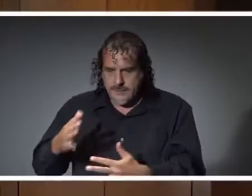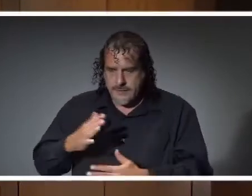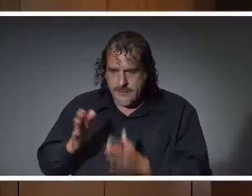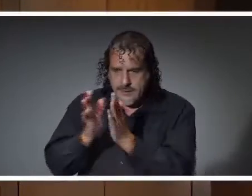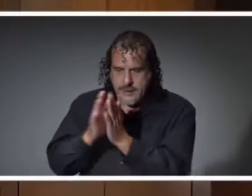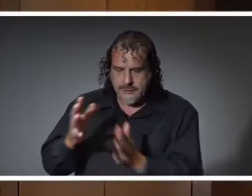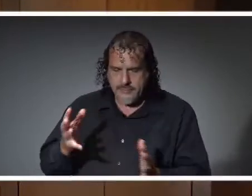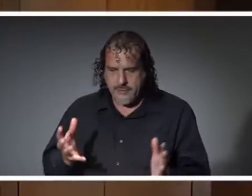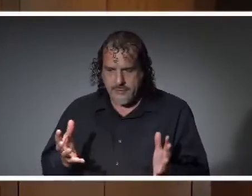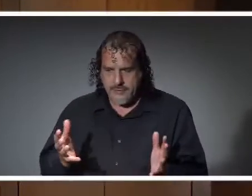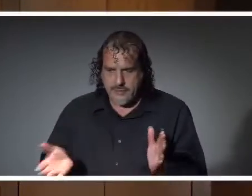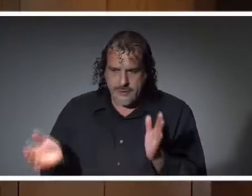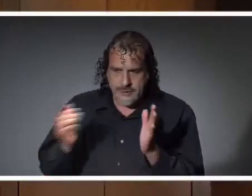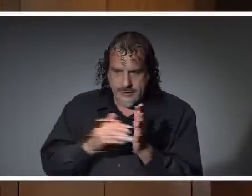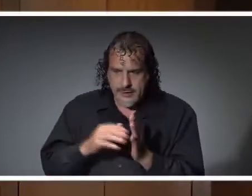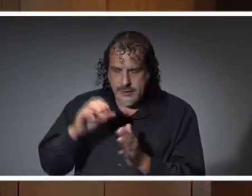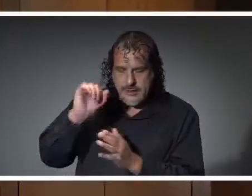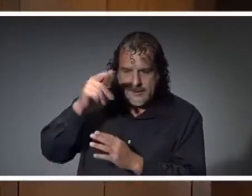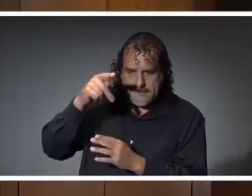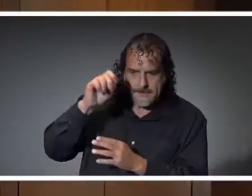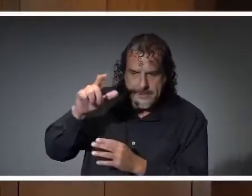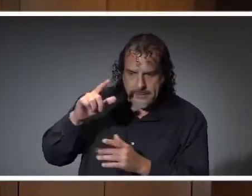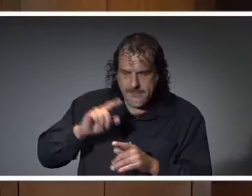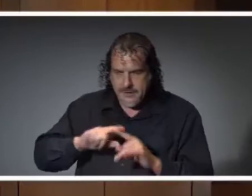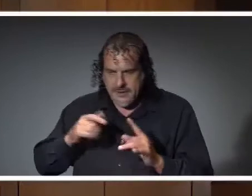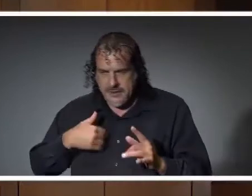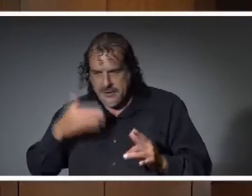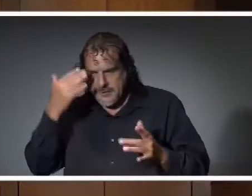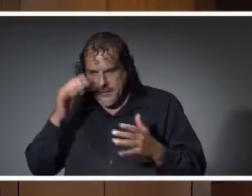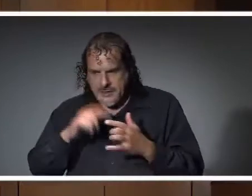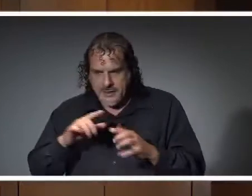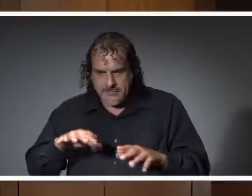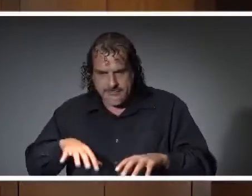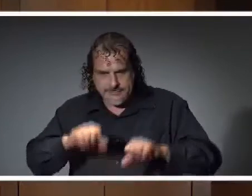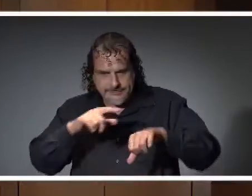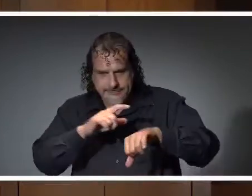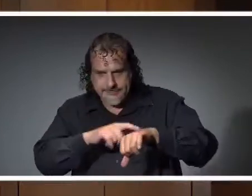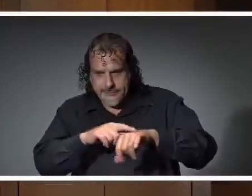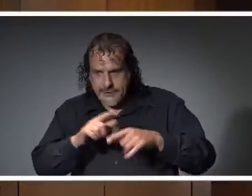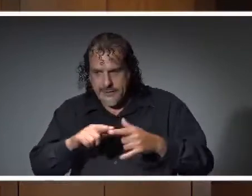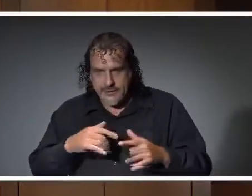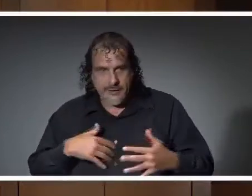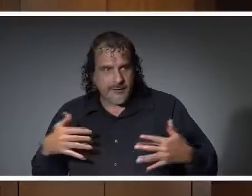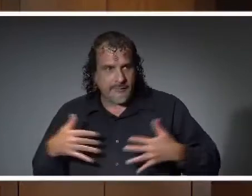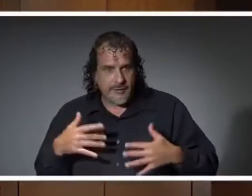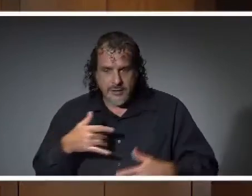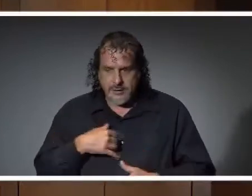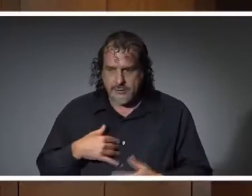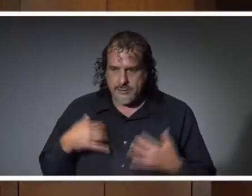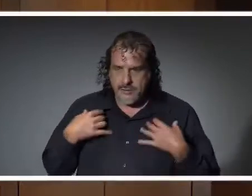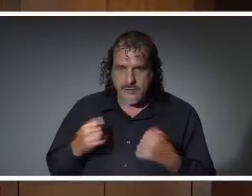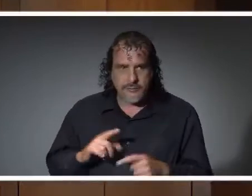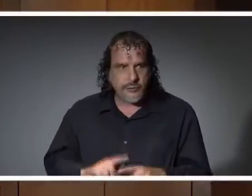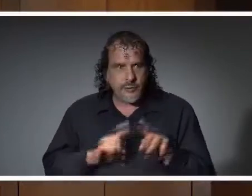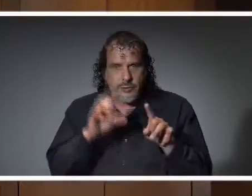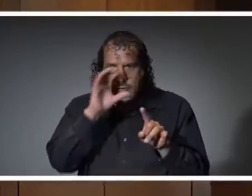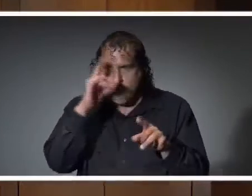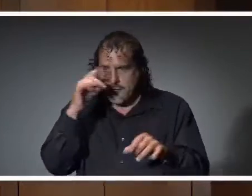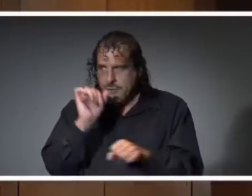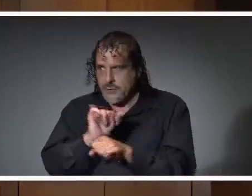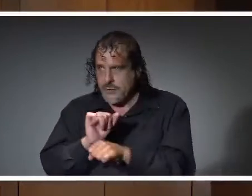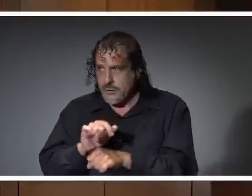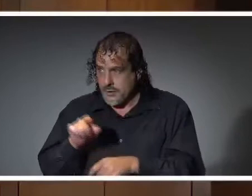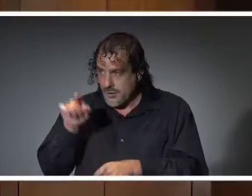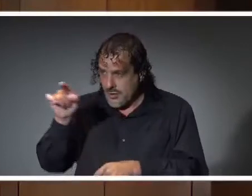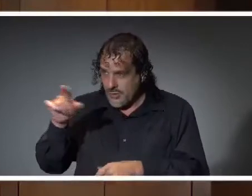of the time that it's going to take, they're not sure what to do, and they're afraid because of their own health to go out and look for work. Is that something that your